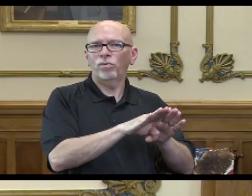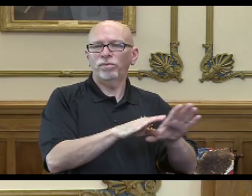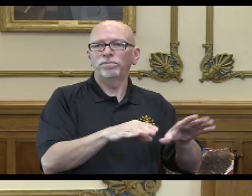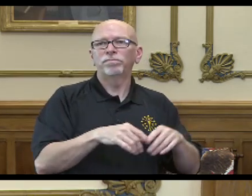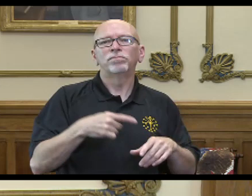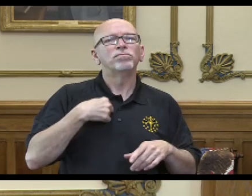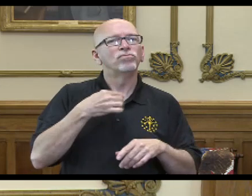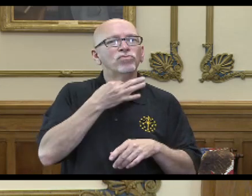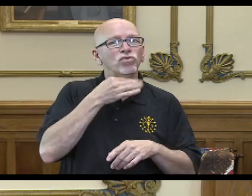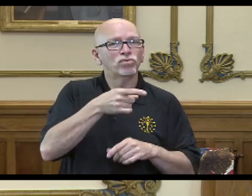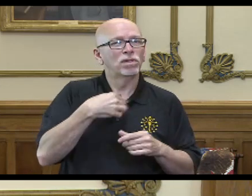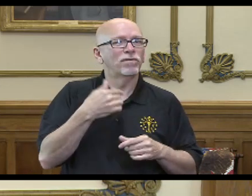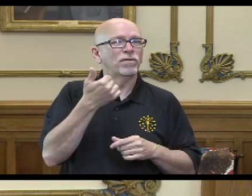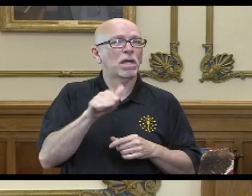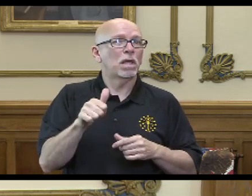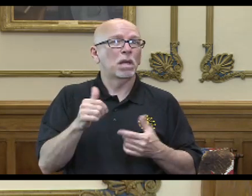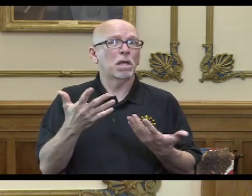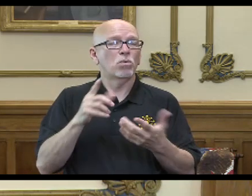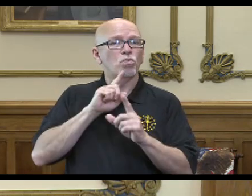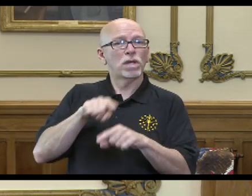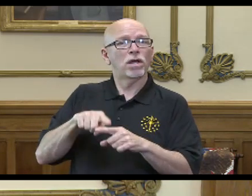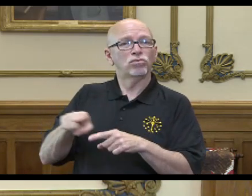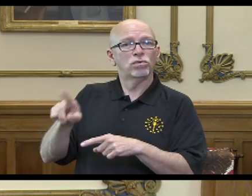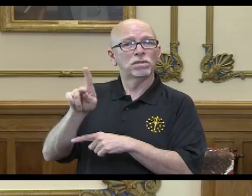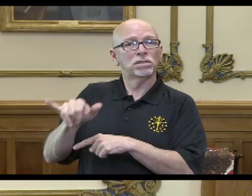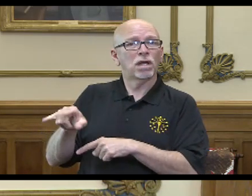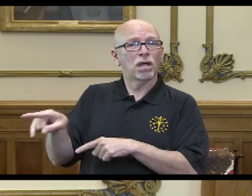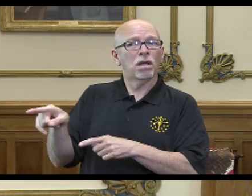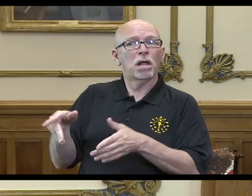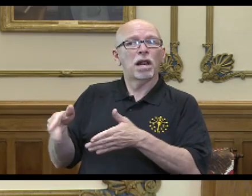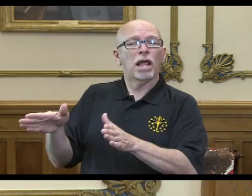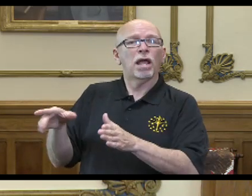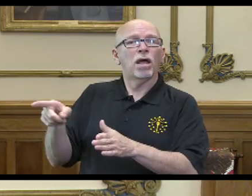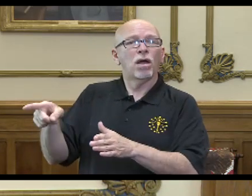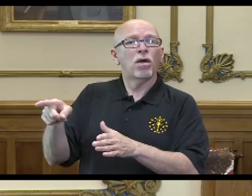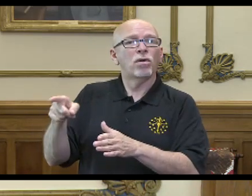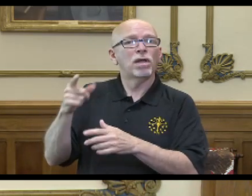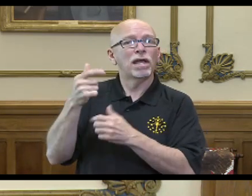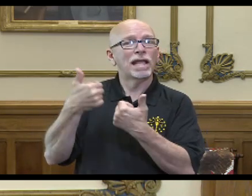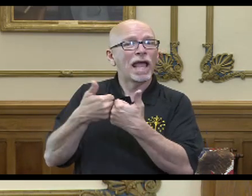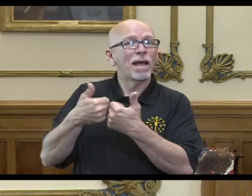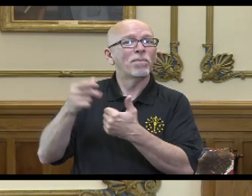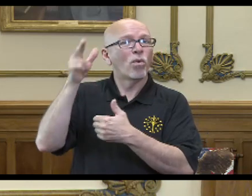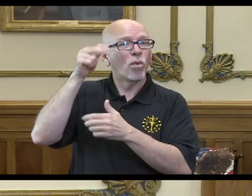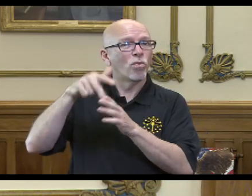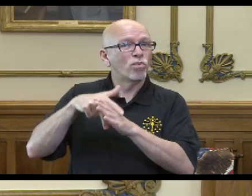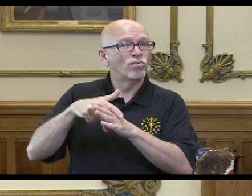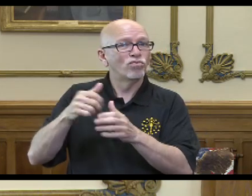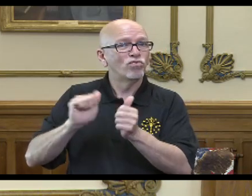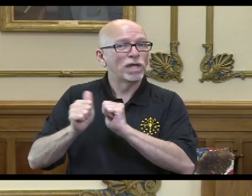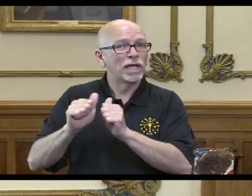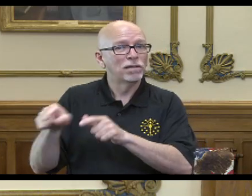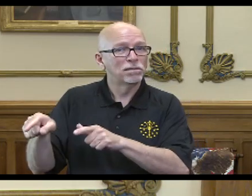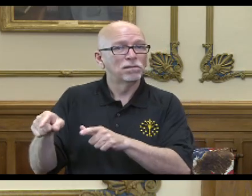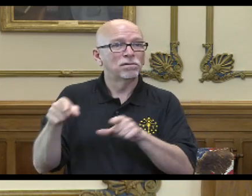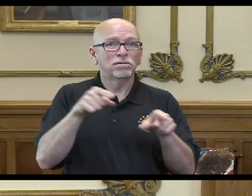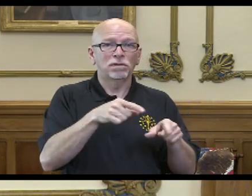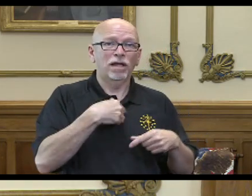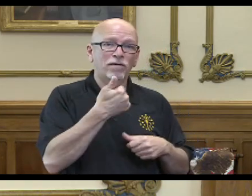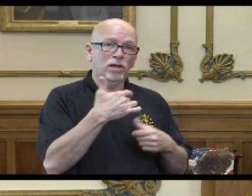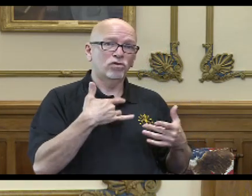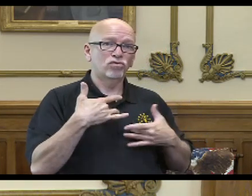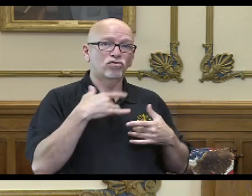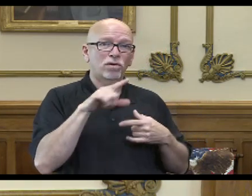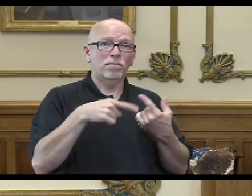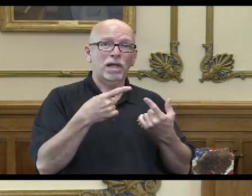I'm curious if you have any reaction to Kentucky allowing gaming to resume next week. Any concerns